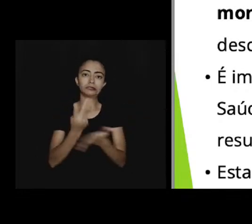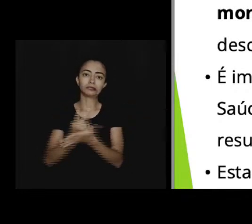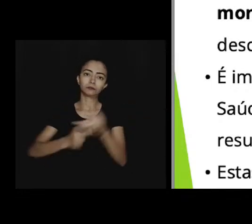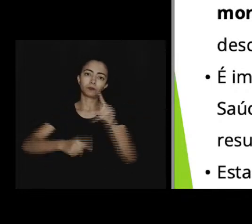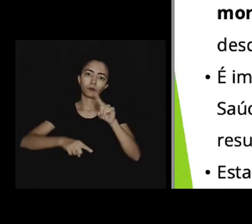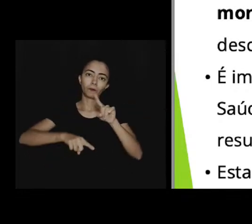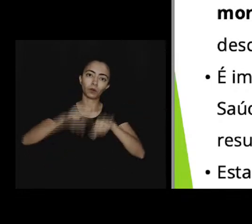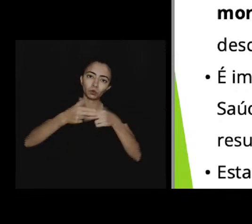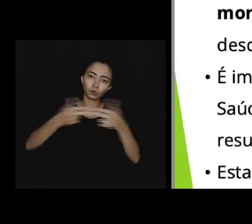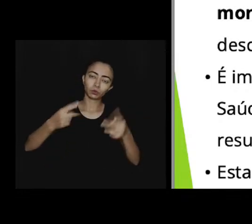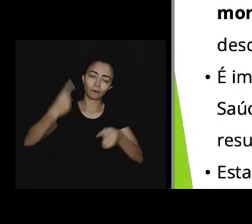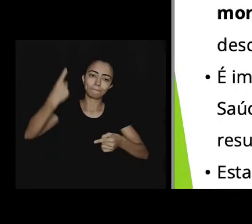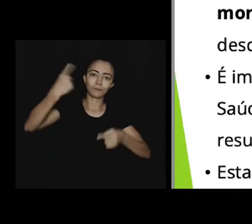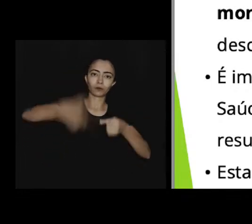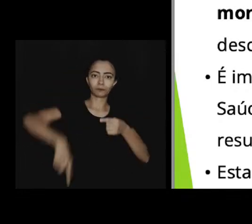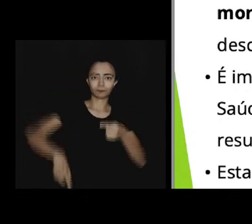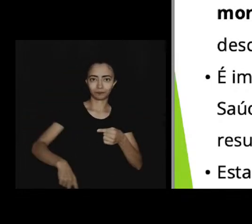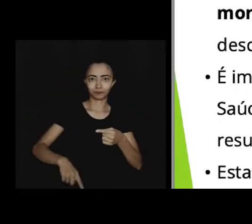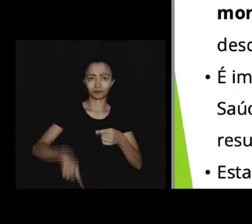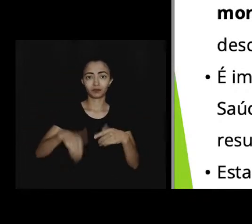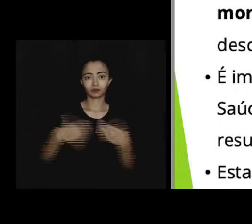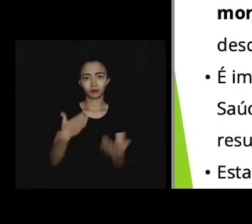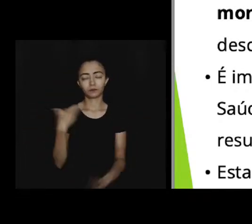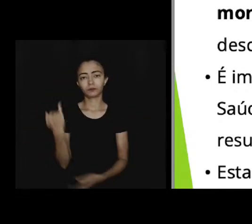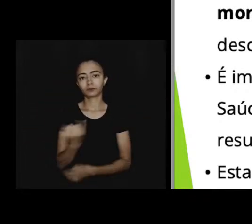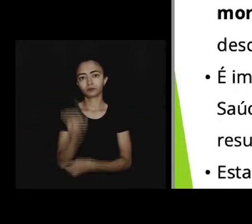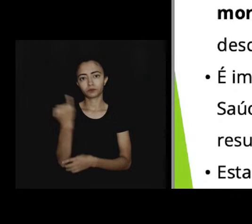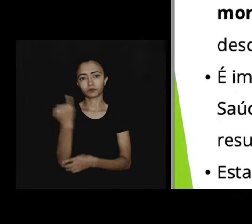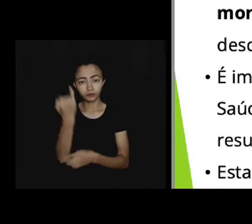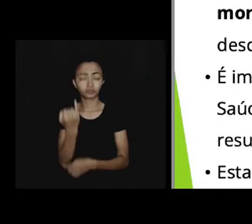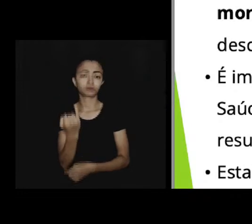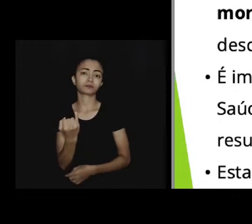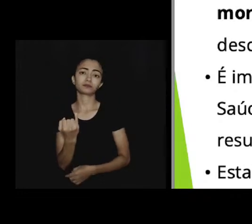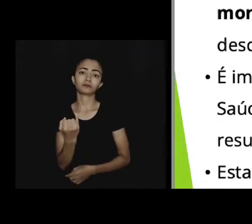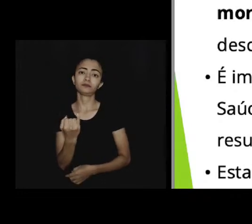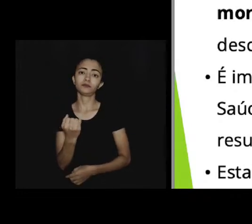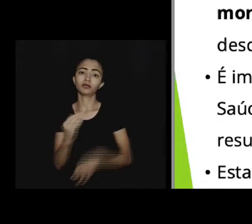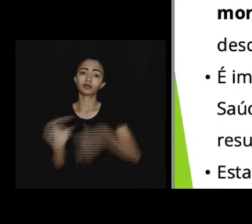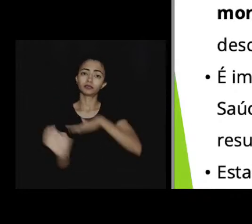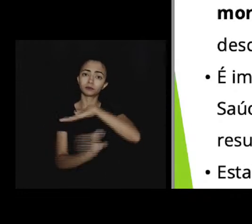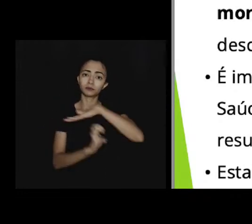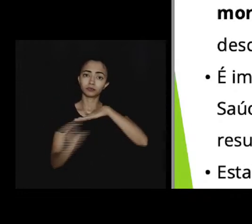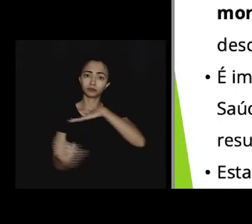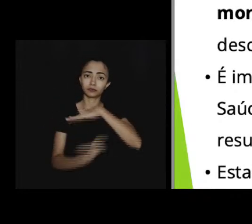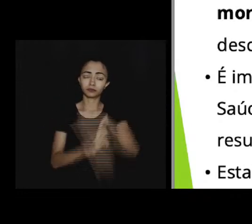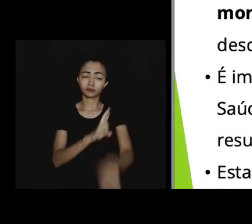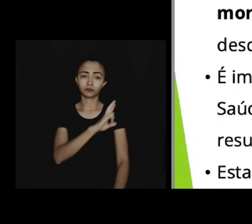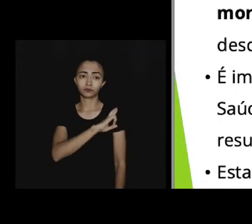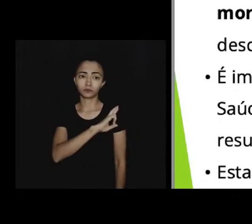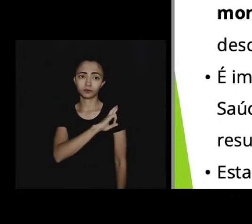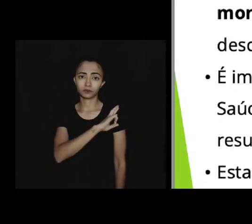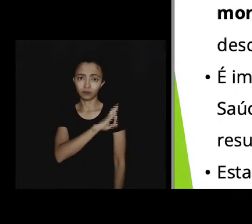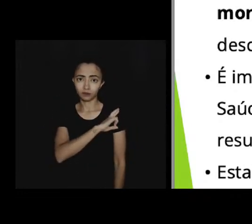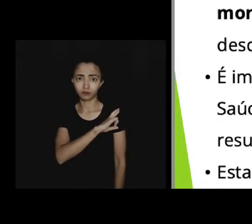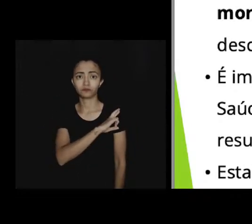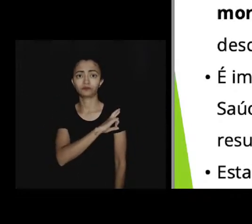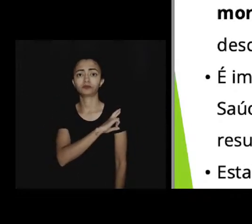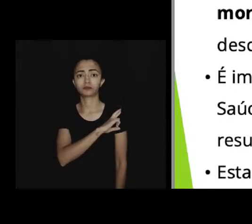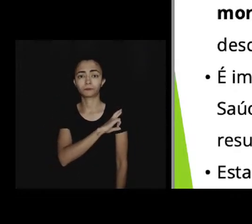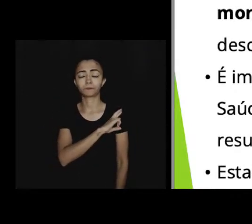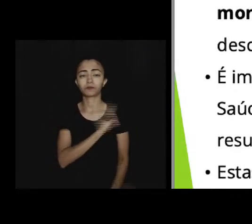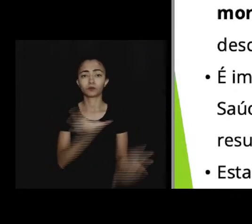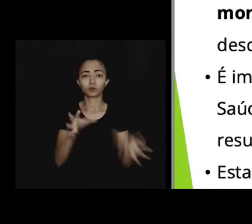were. And it is highly important that the competent authorities, such as the Health Ministry, Anvisa,